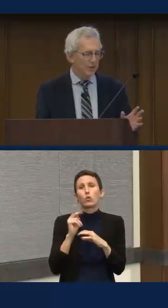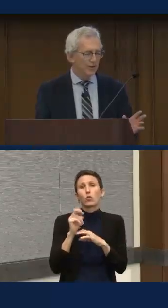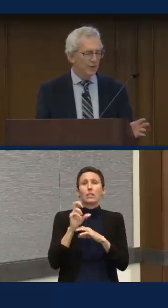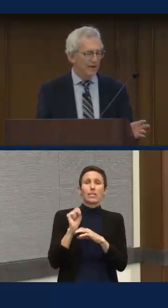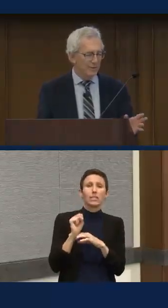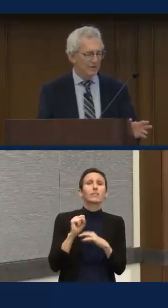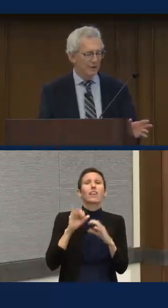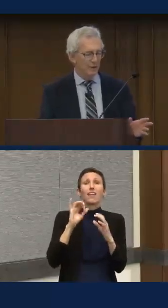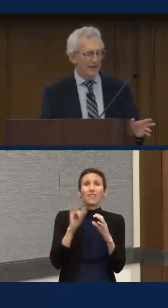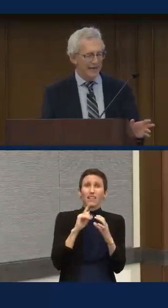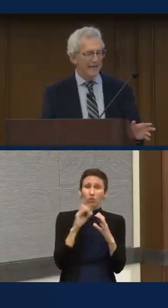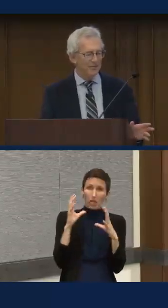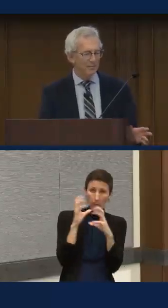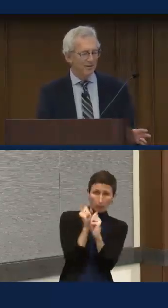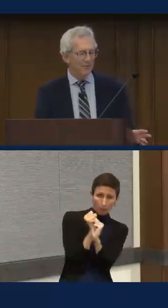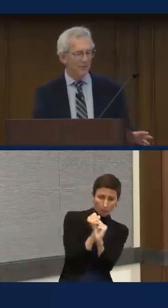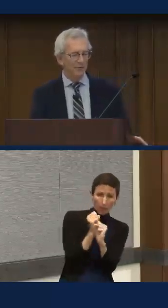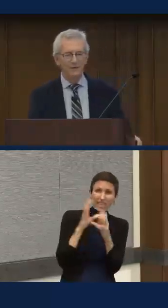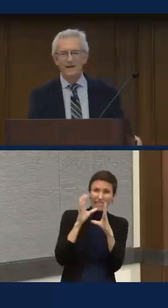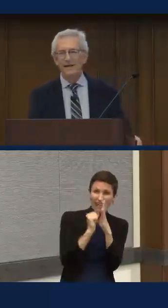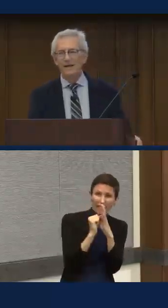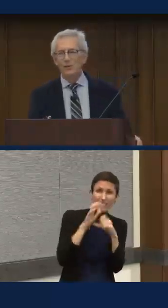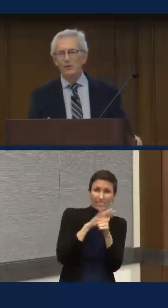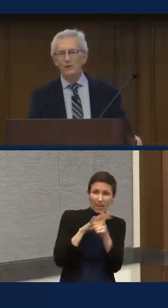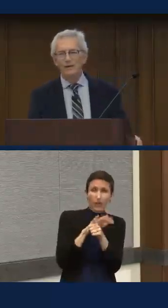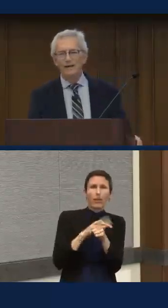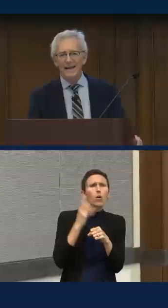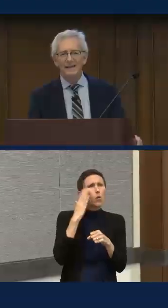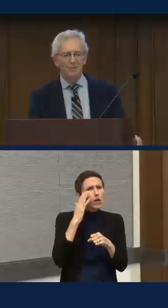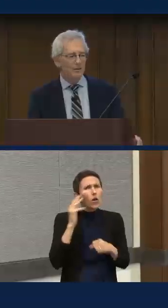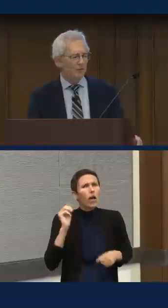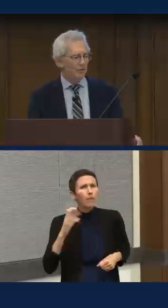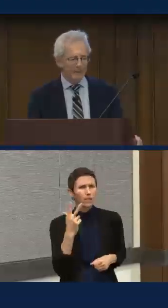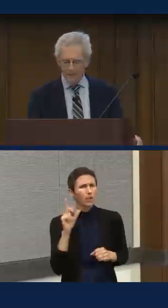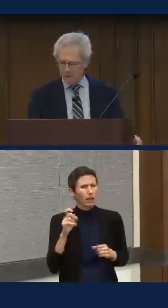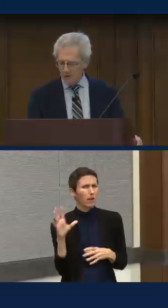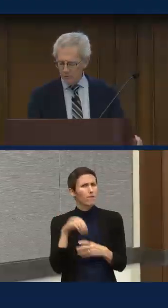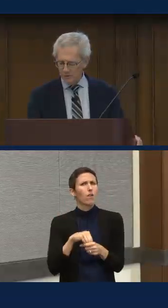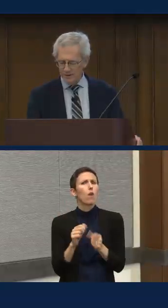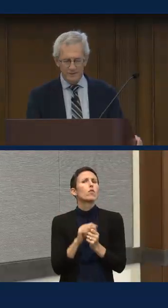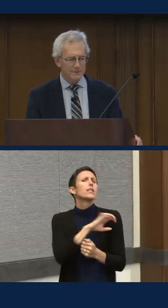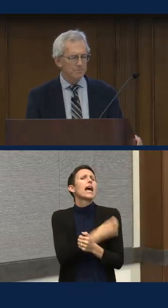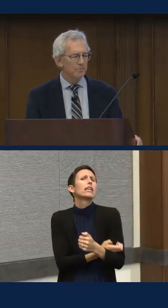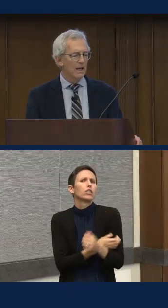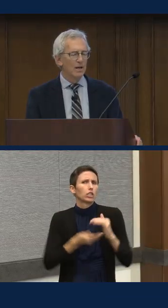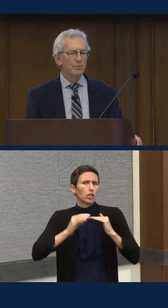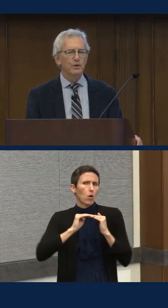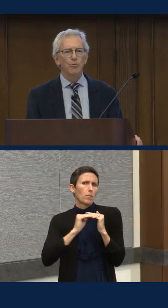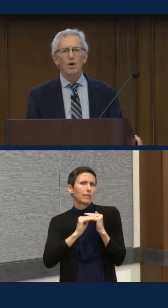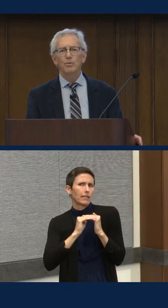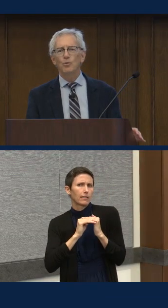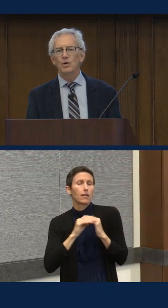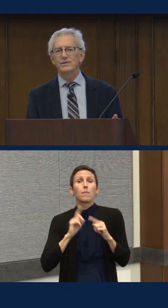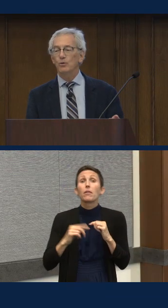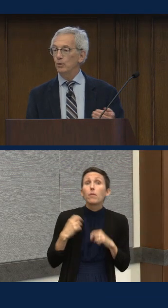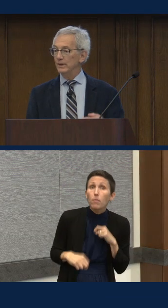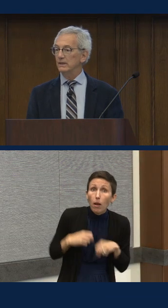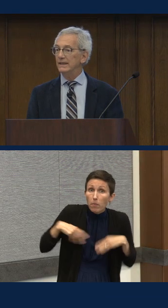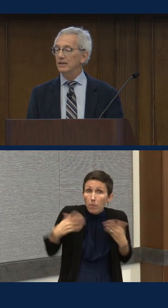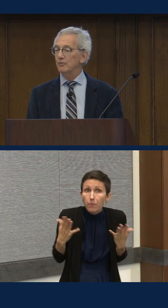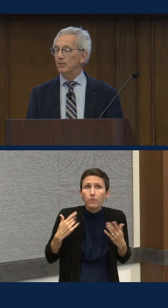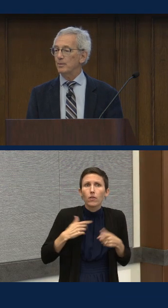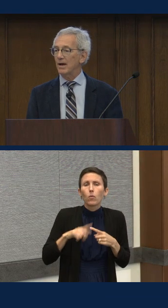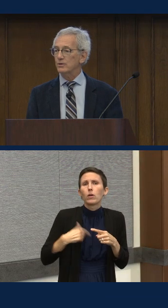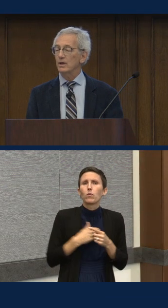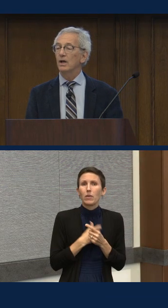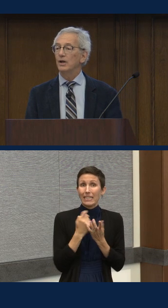So we knew that MC3 had to be involved. We knew that it had to be involved in energy homeostasis, but the problem was that when we